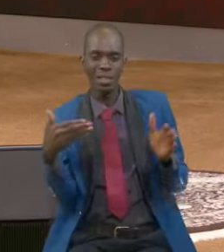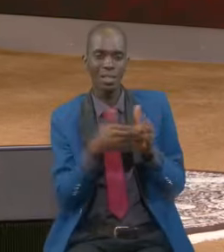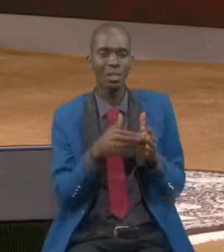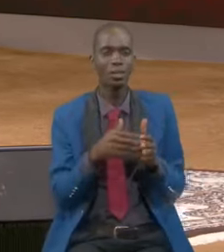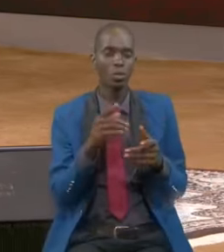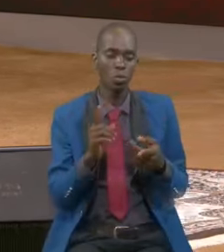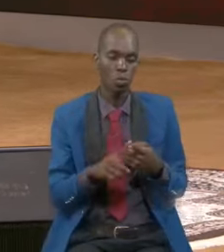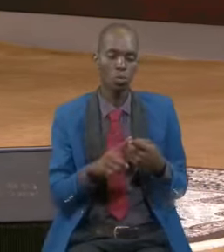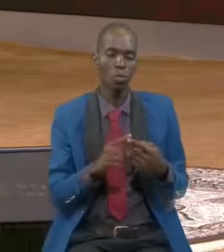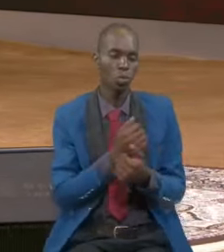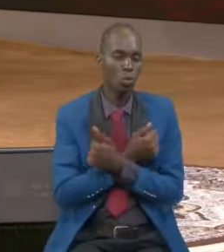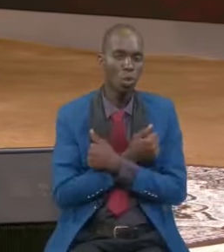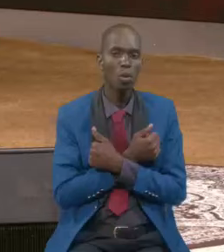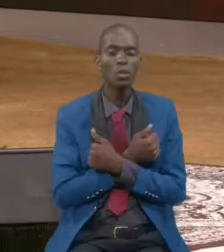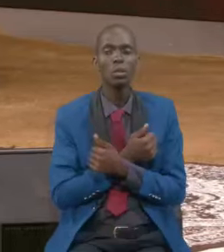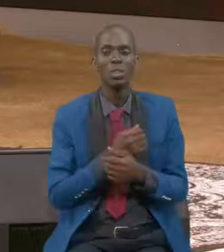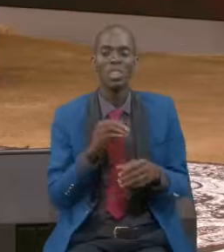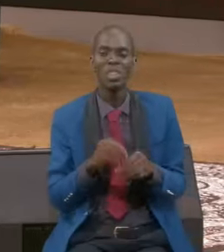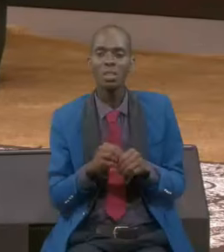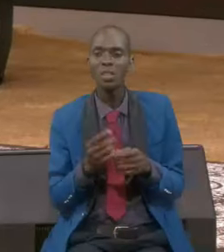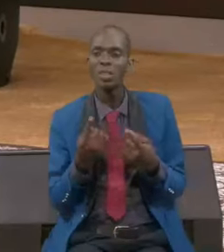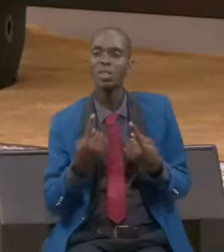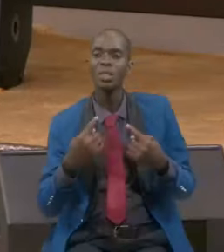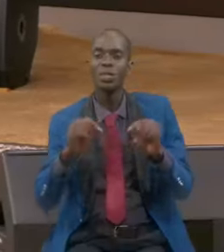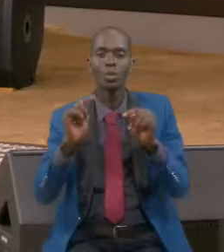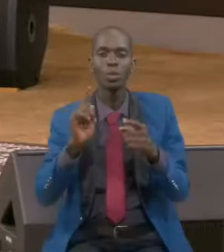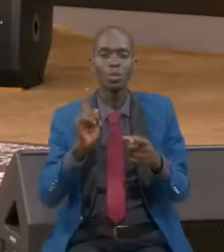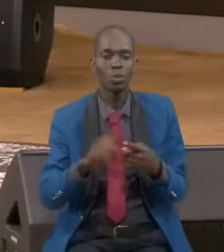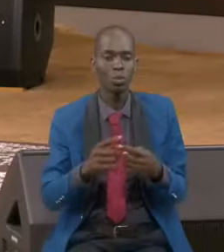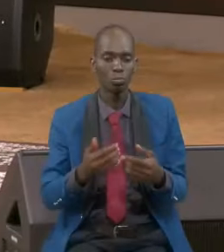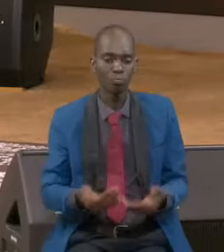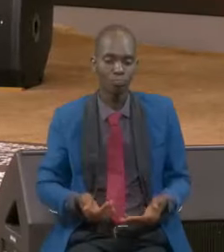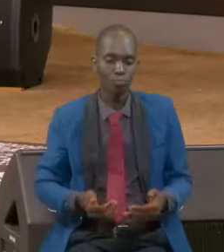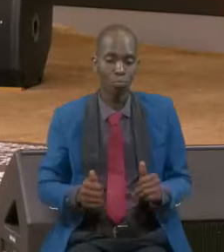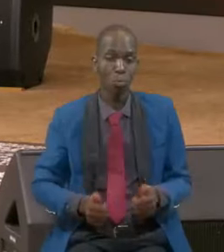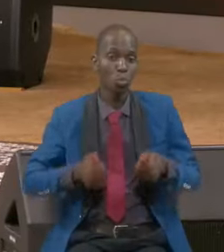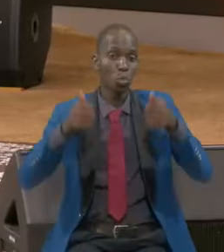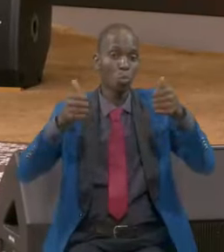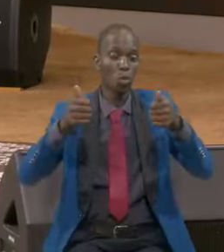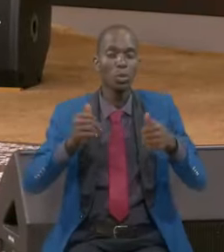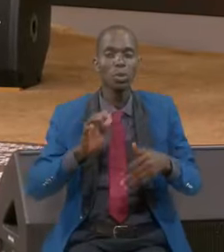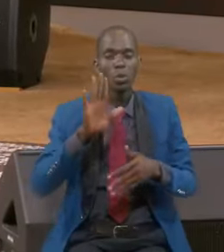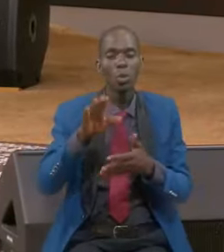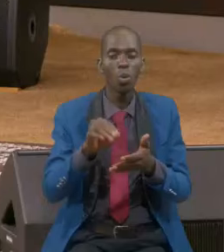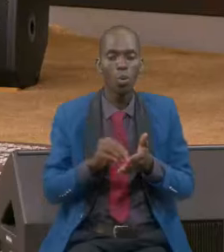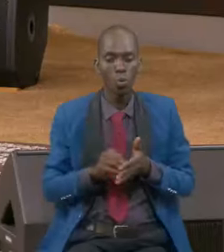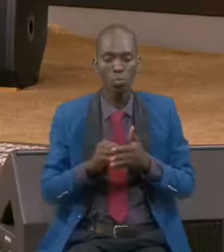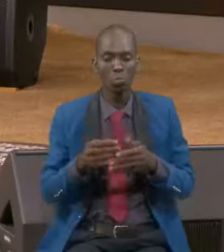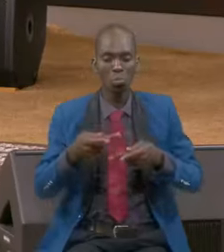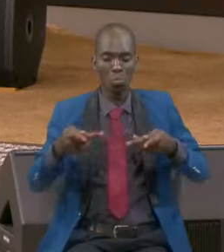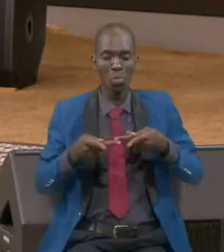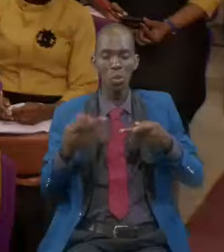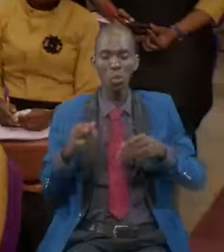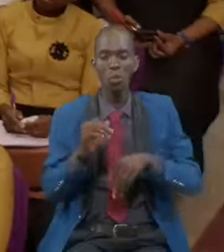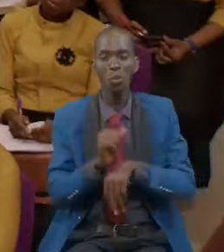love in trying to kind of promote your position and your section. So speak ye.